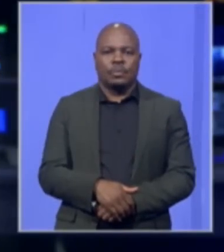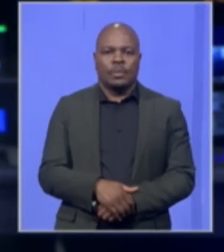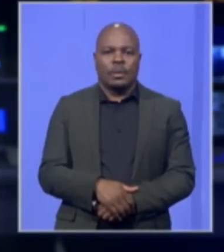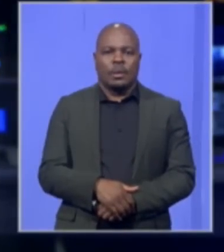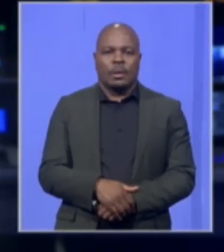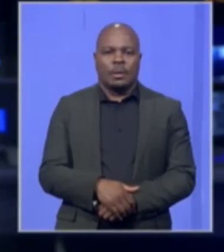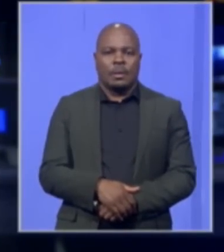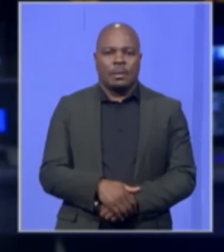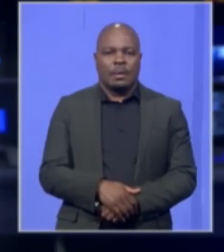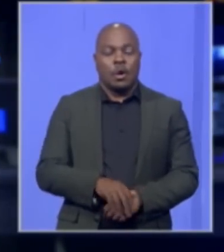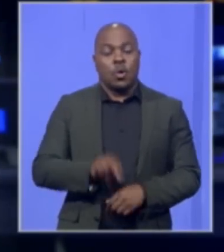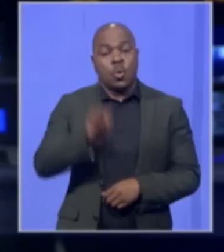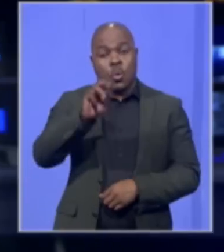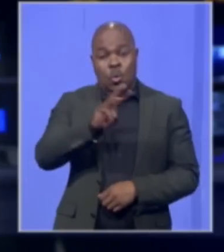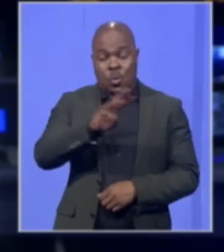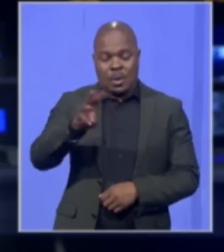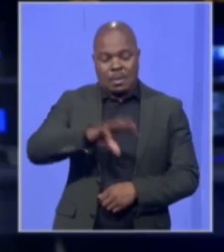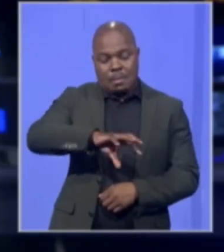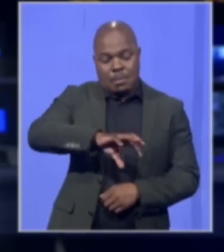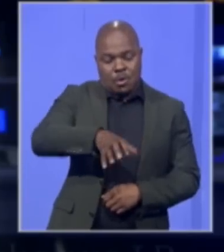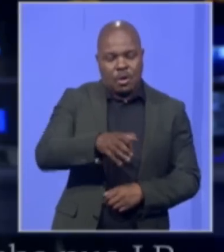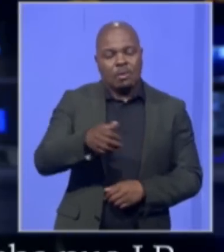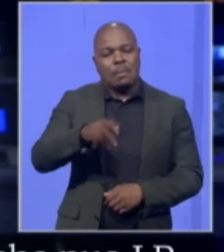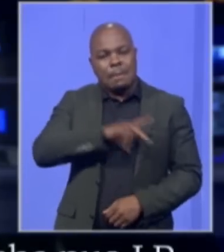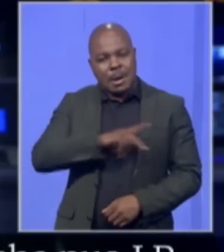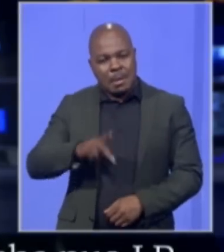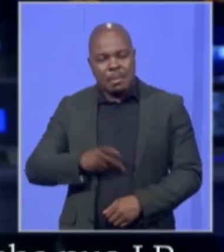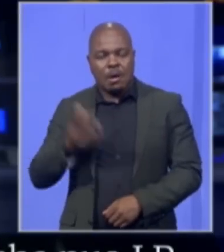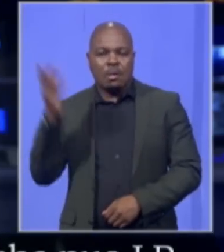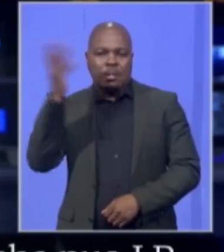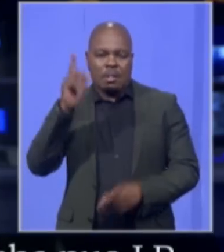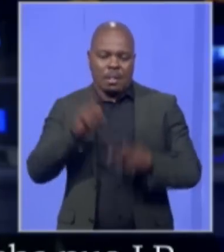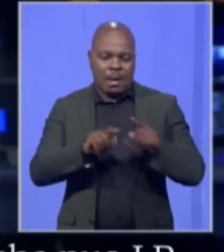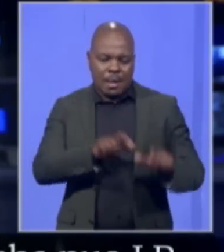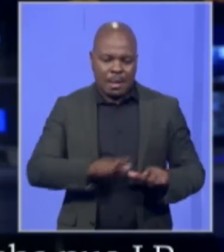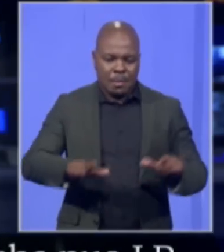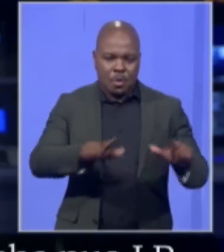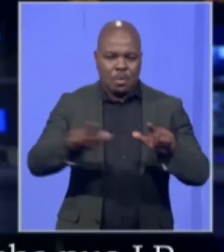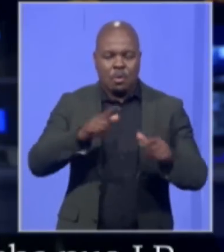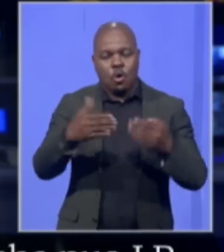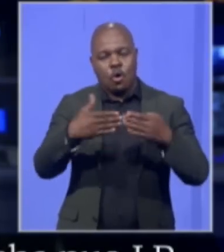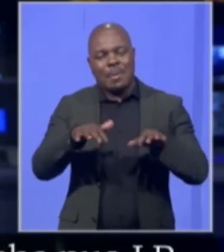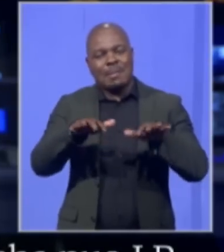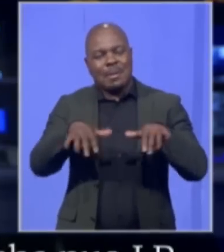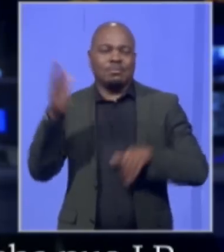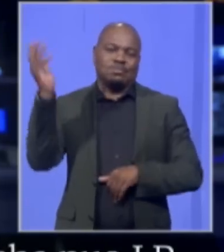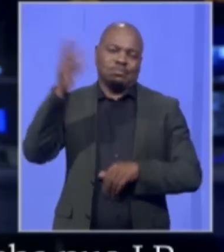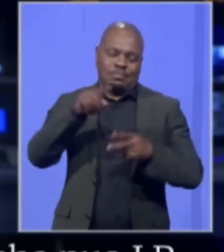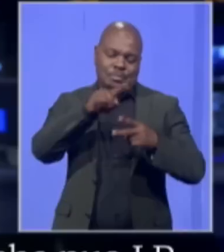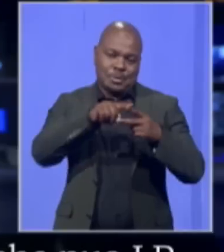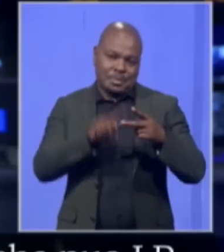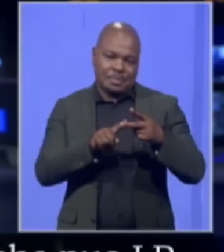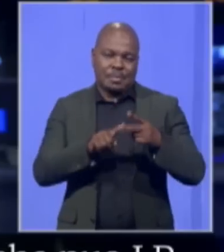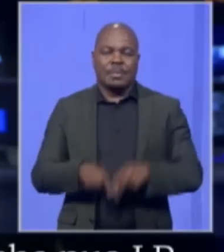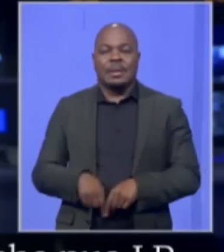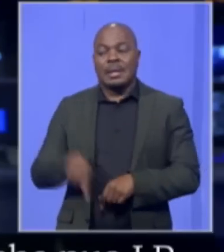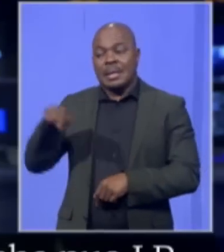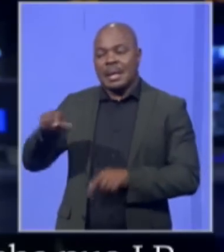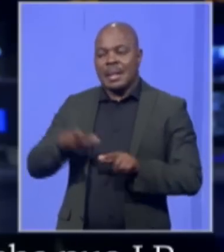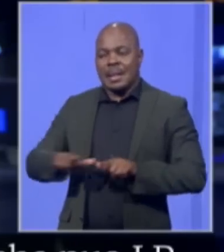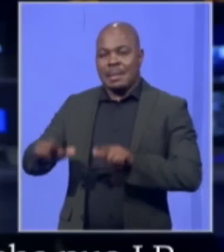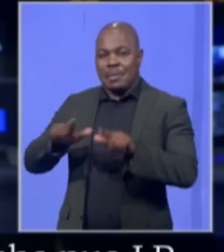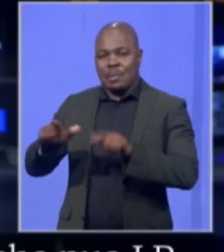Puo ya province ya Tonakgolo ya Northwest le ya Limpopo di tla ba hosane. Tonakgolo ya Limpopo Ngaka